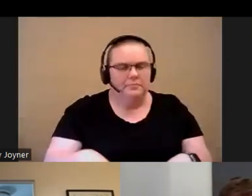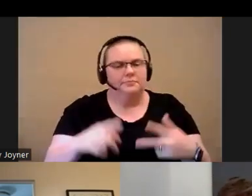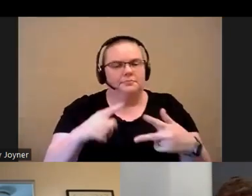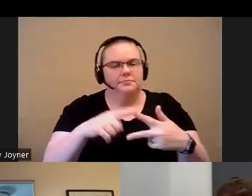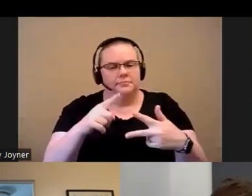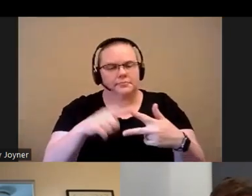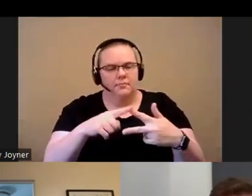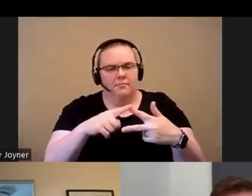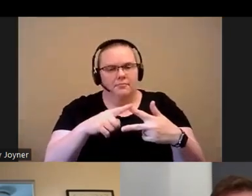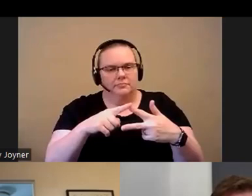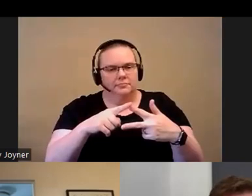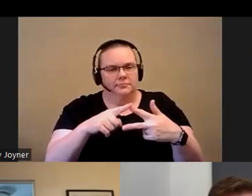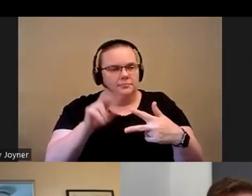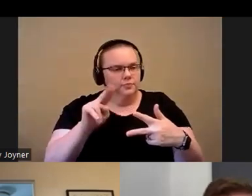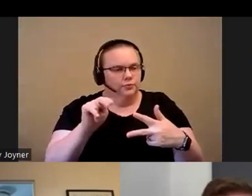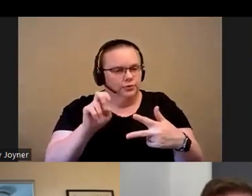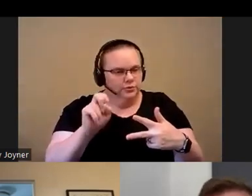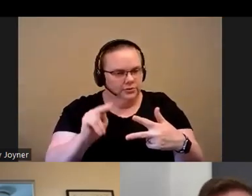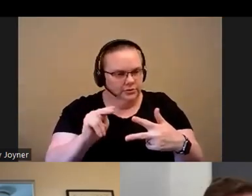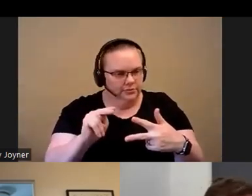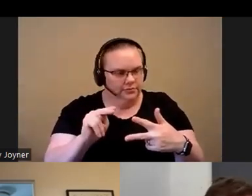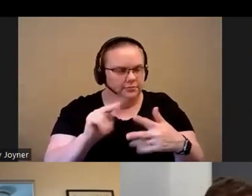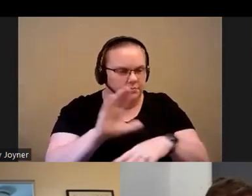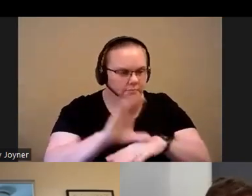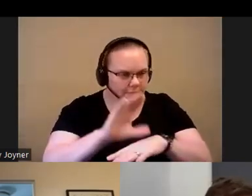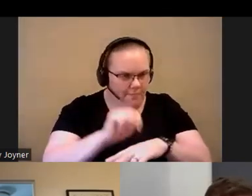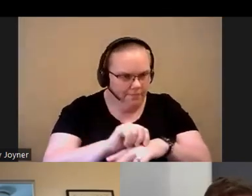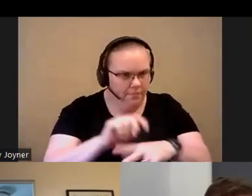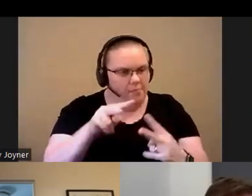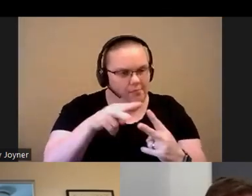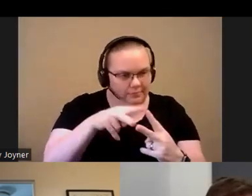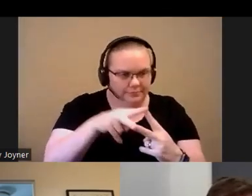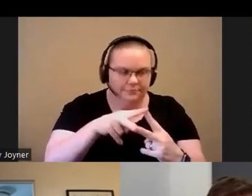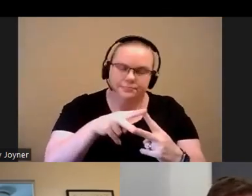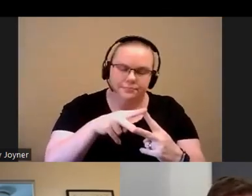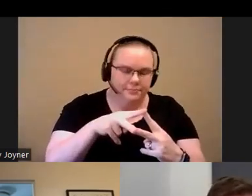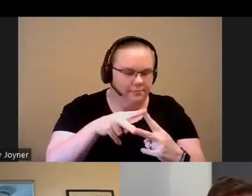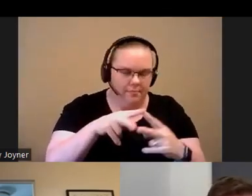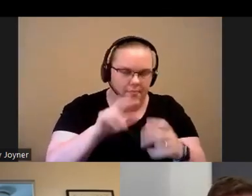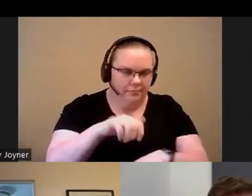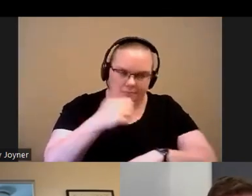of the petition, the union consultation, those are fixed costs. The